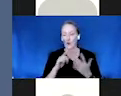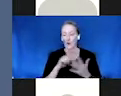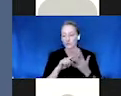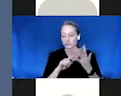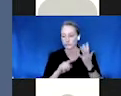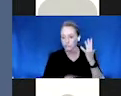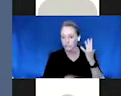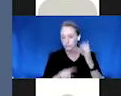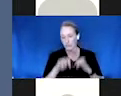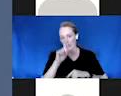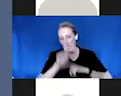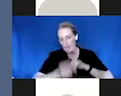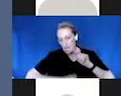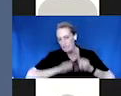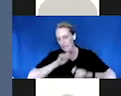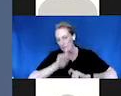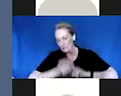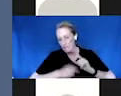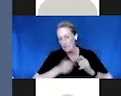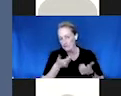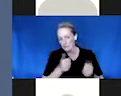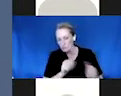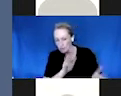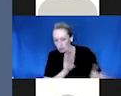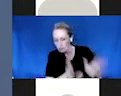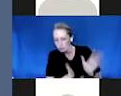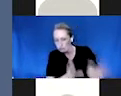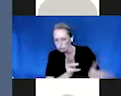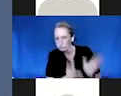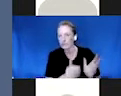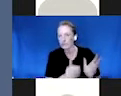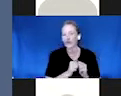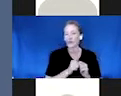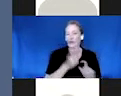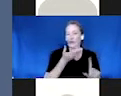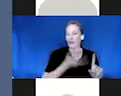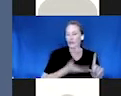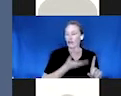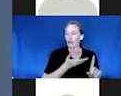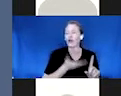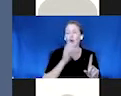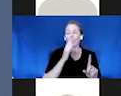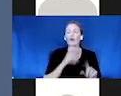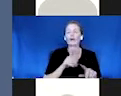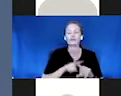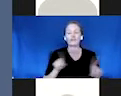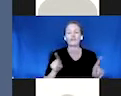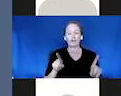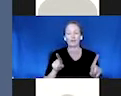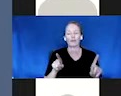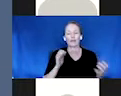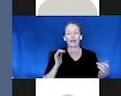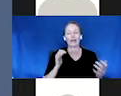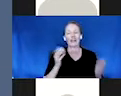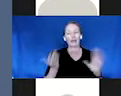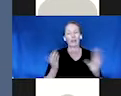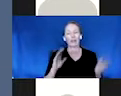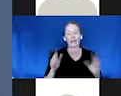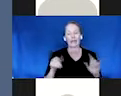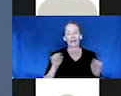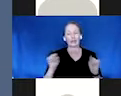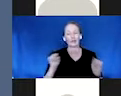try to influence Sonia will differ depending on which one of these models. And I hope I'm convincing you that we do a